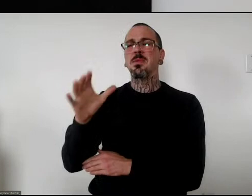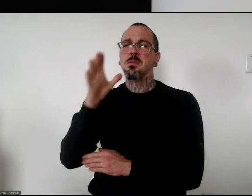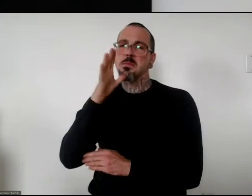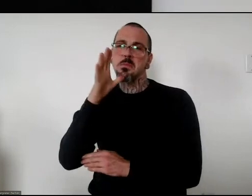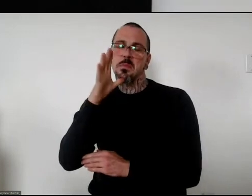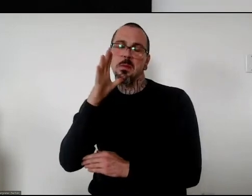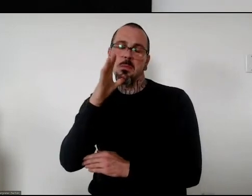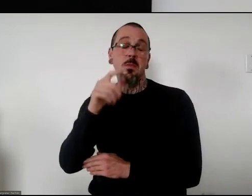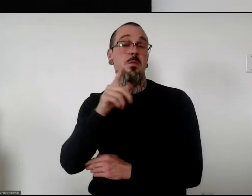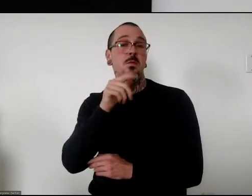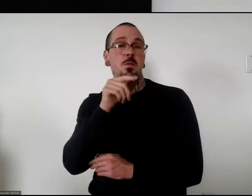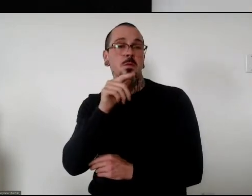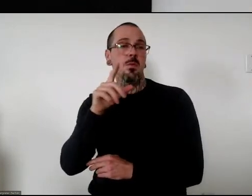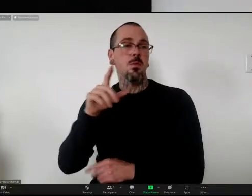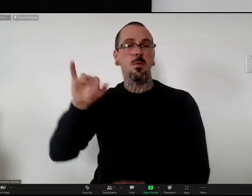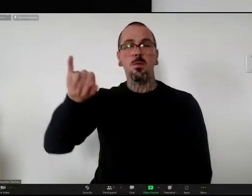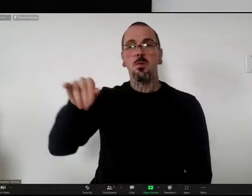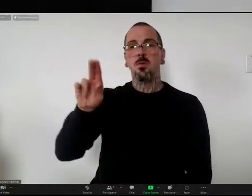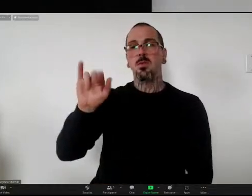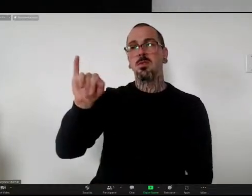advocate, to address us.